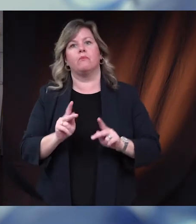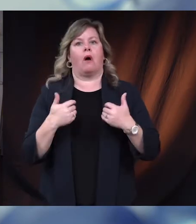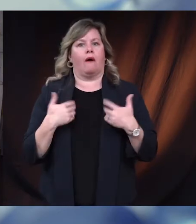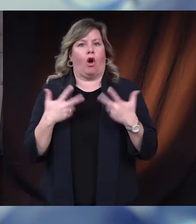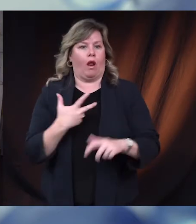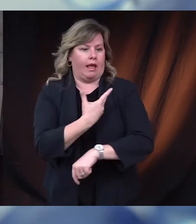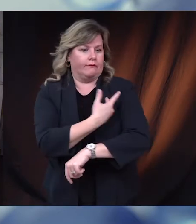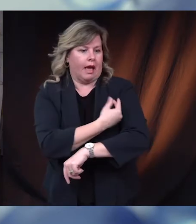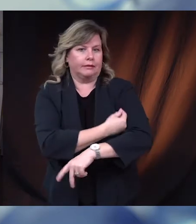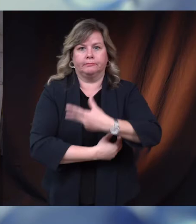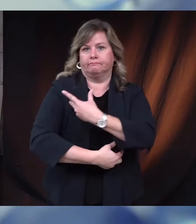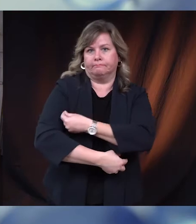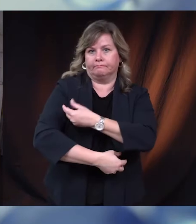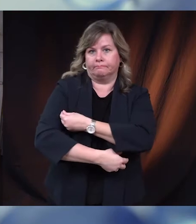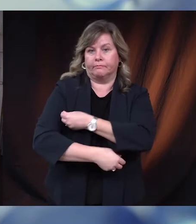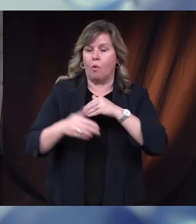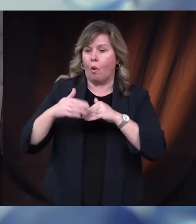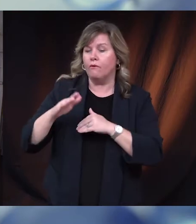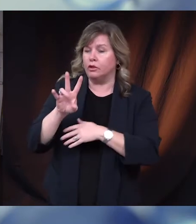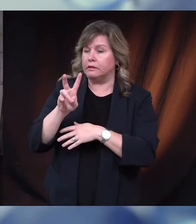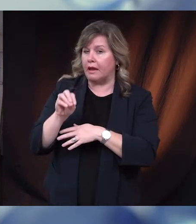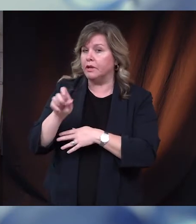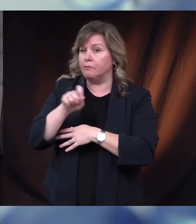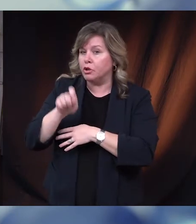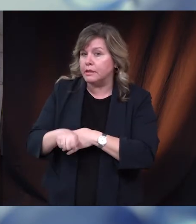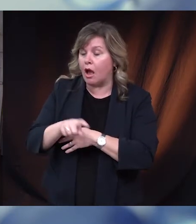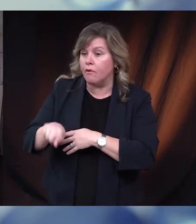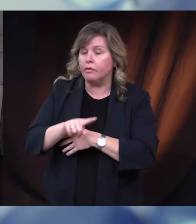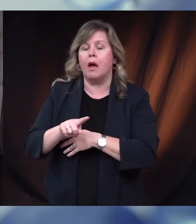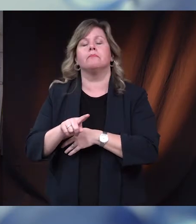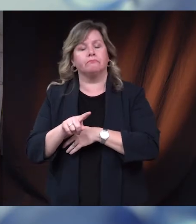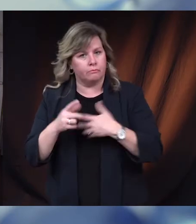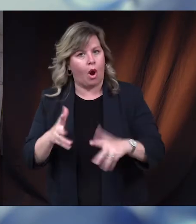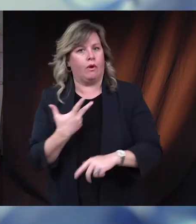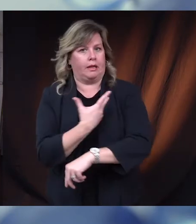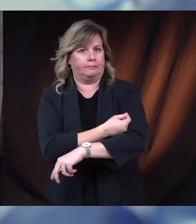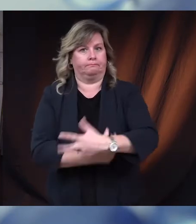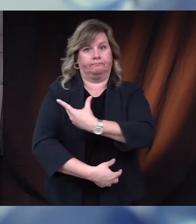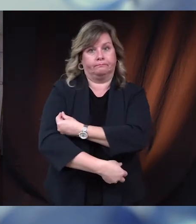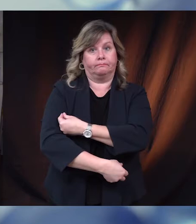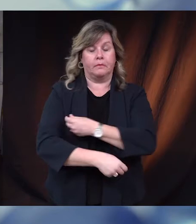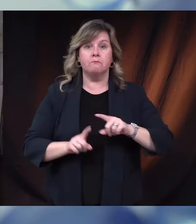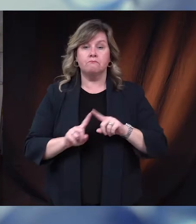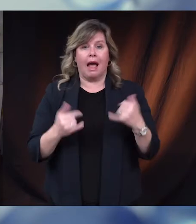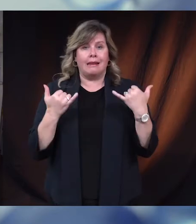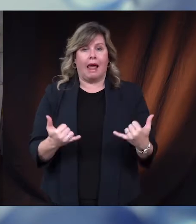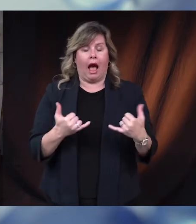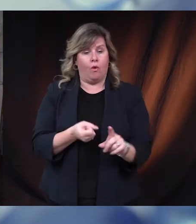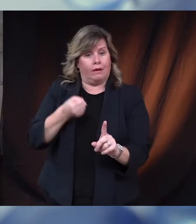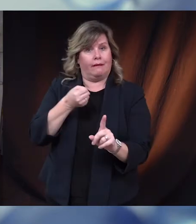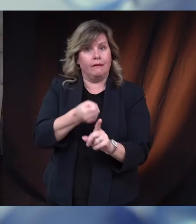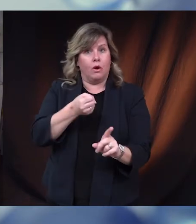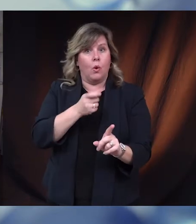now, so that's good news. What's concerning, though, is that we're seeing more and more cases, especially in our children, in our younger